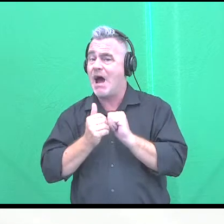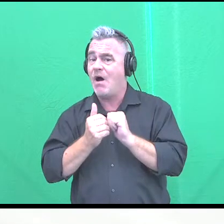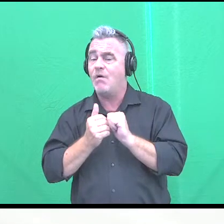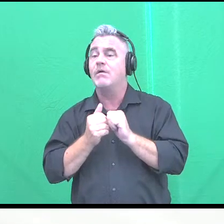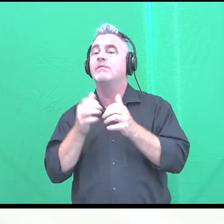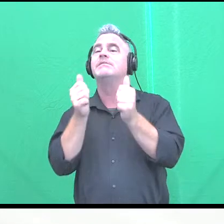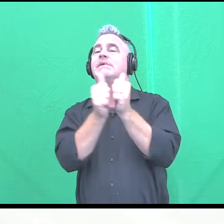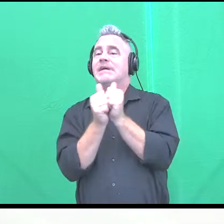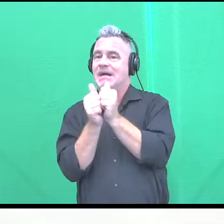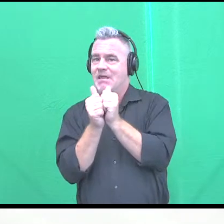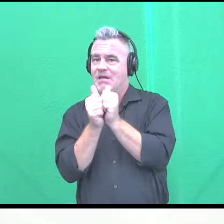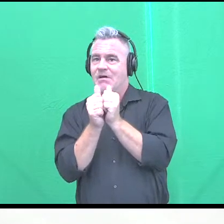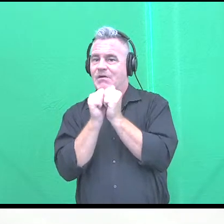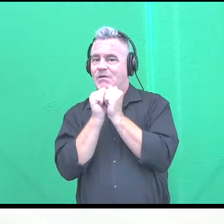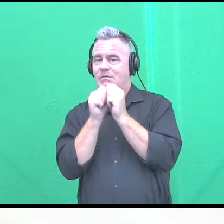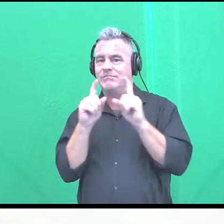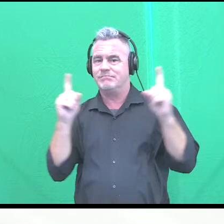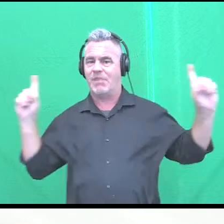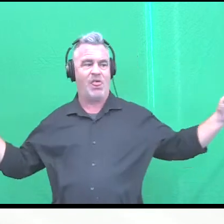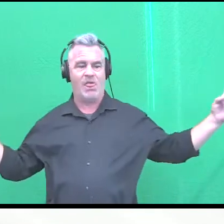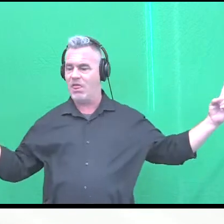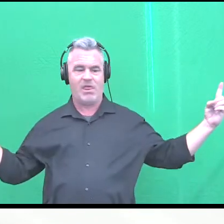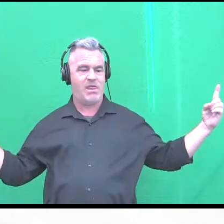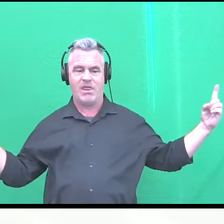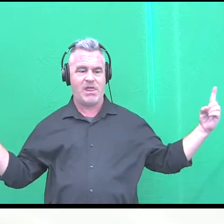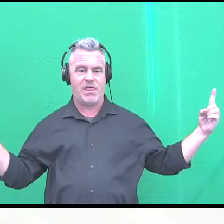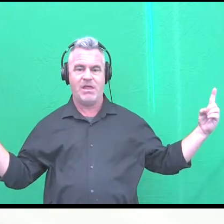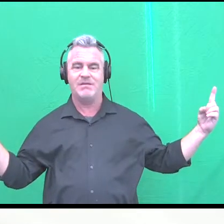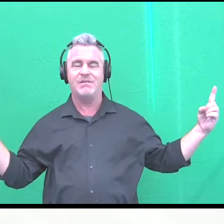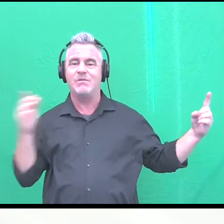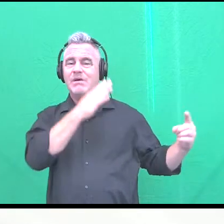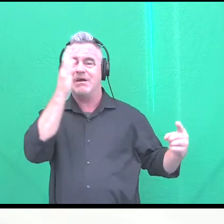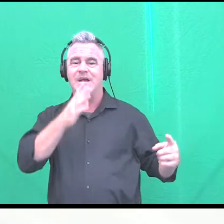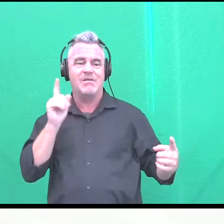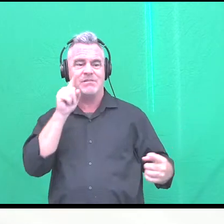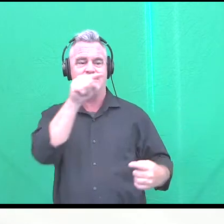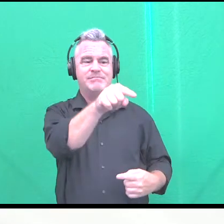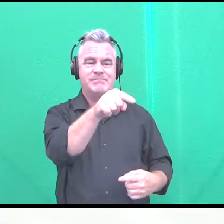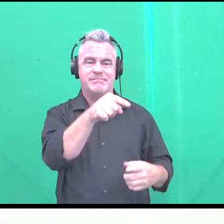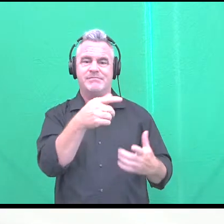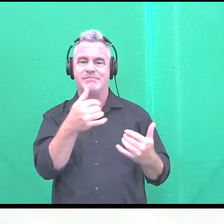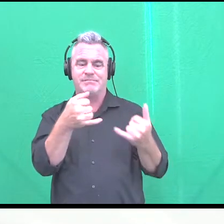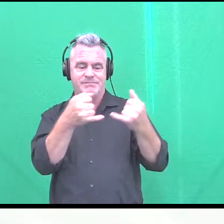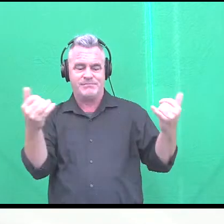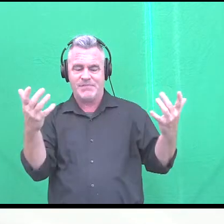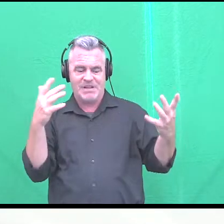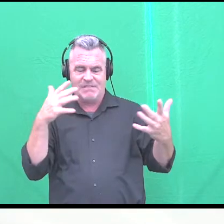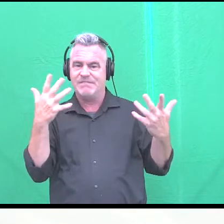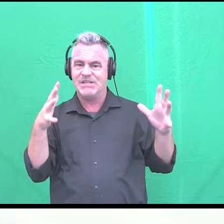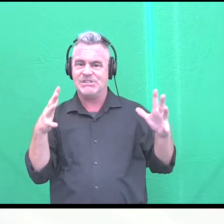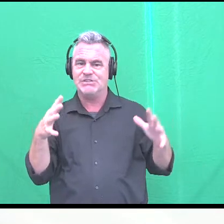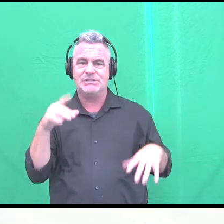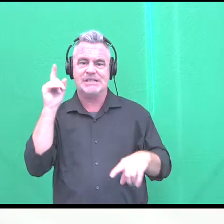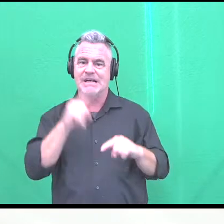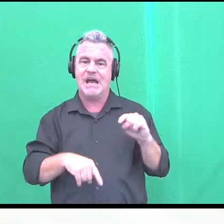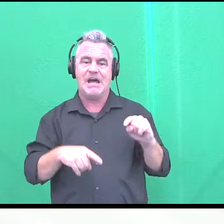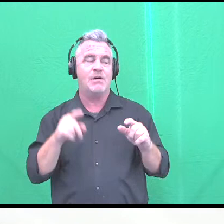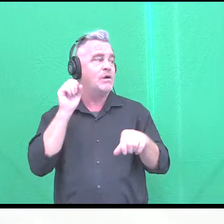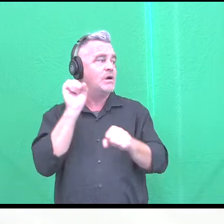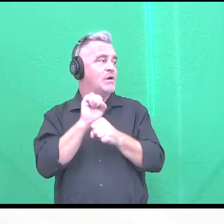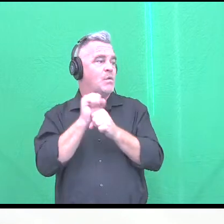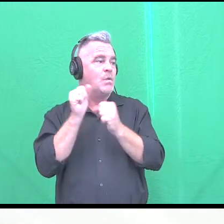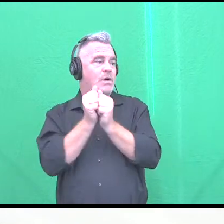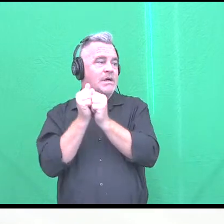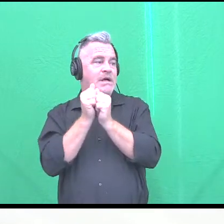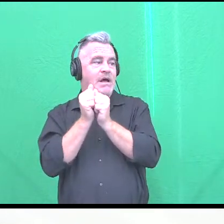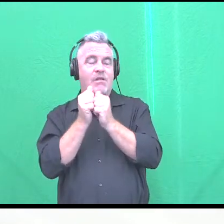there staying on opposite sides of a fence or opposite sides of an issue. We get there by working together and finding the